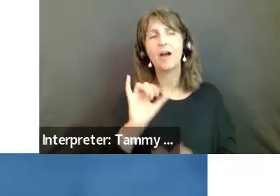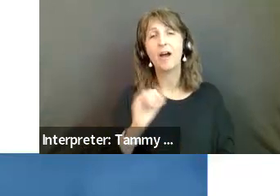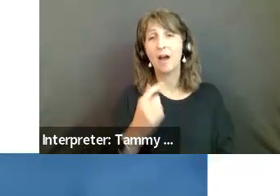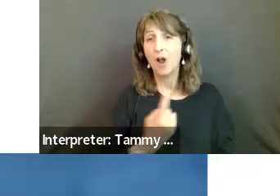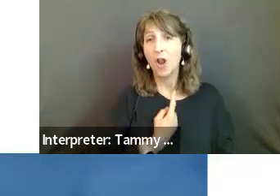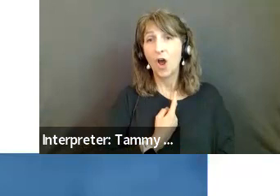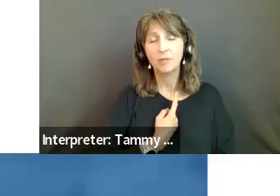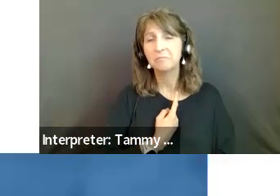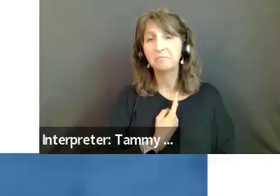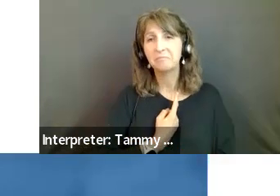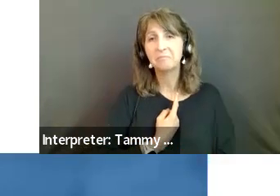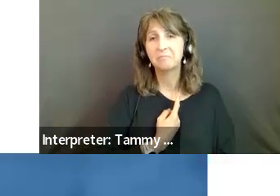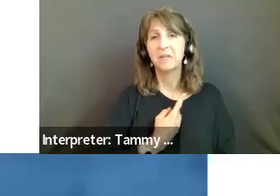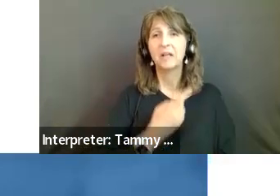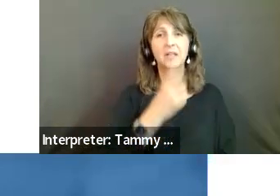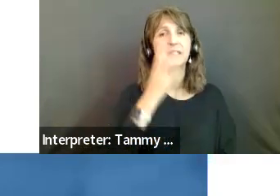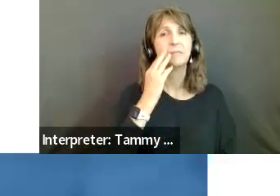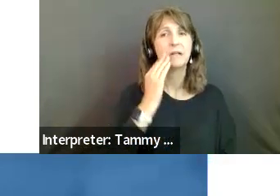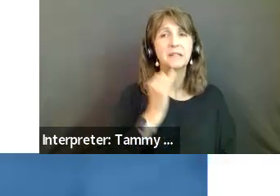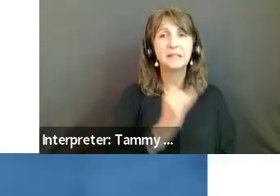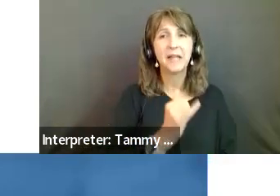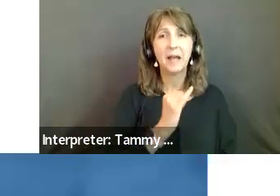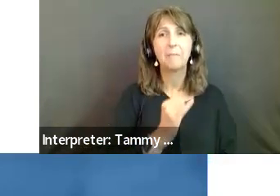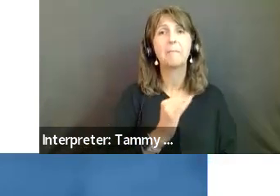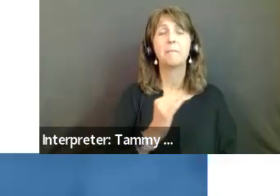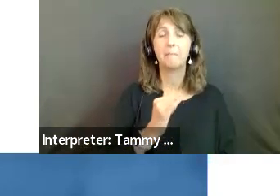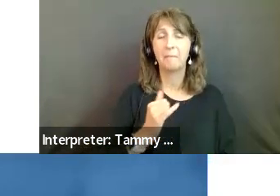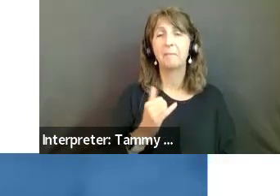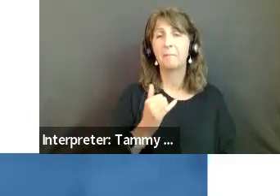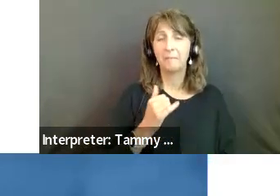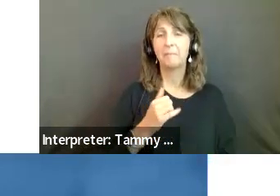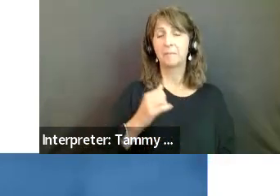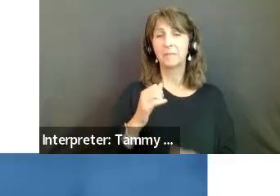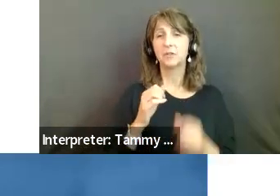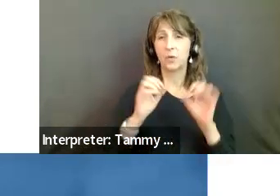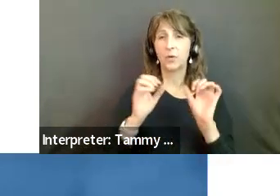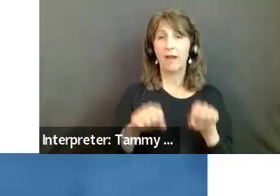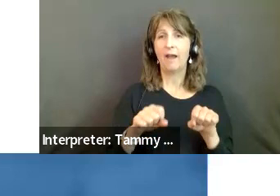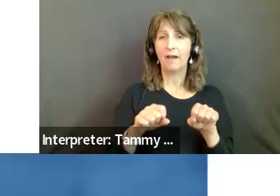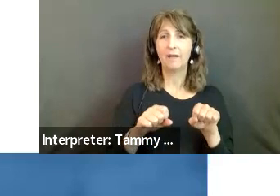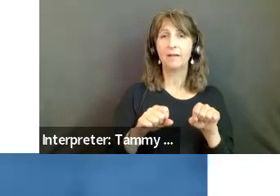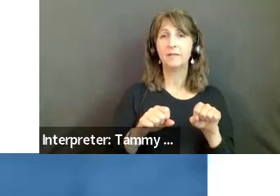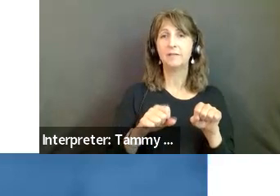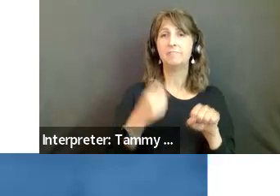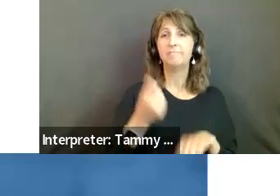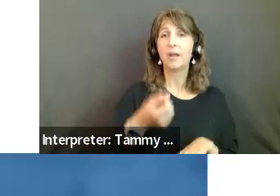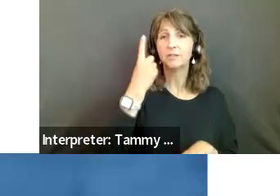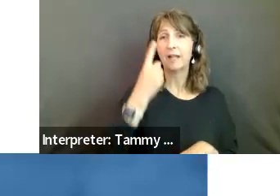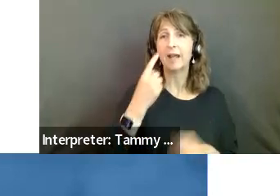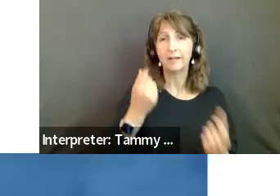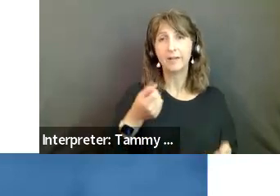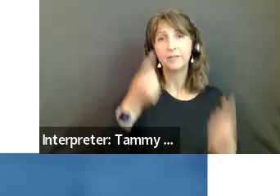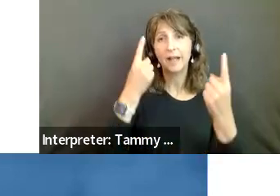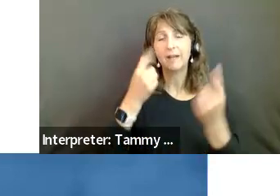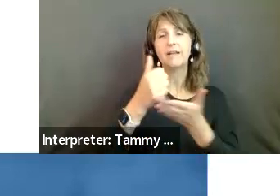We're either here with you or we've been through it, and we're able to relate and help kind of point you